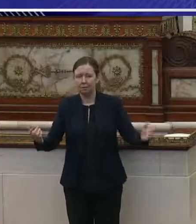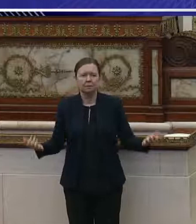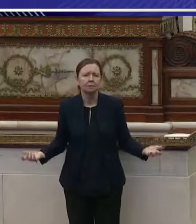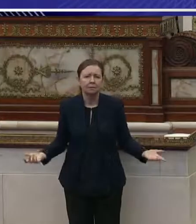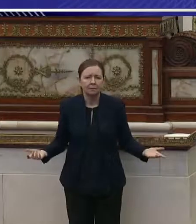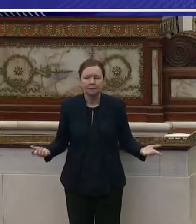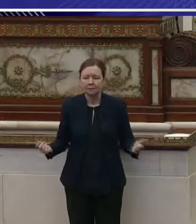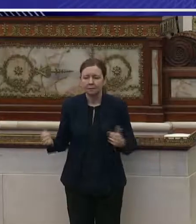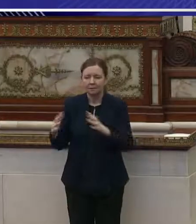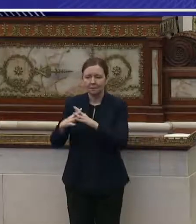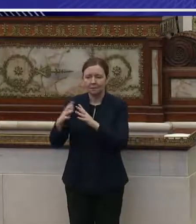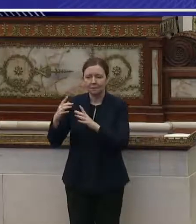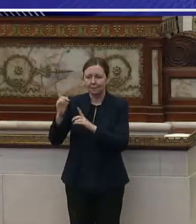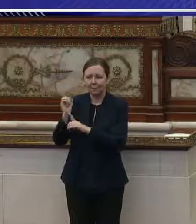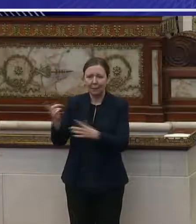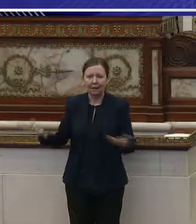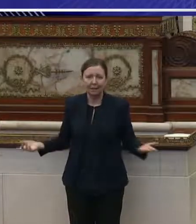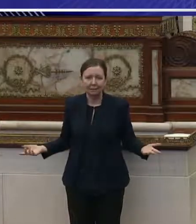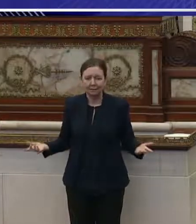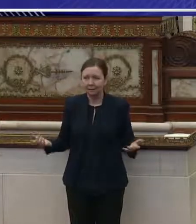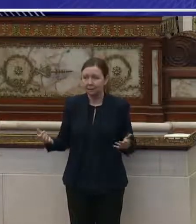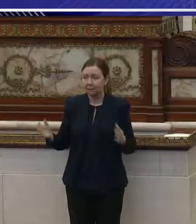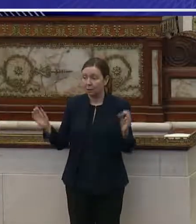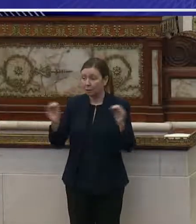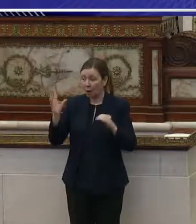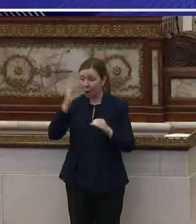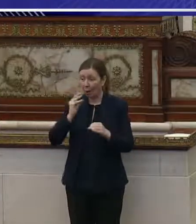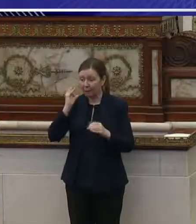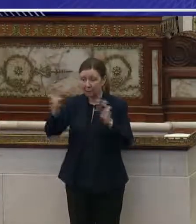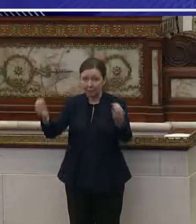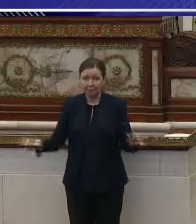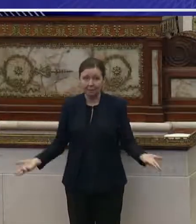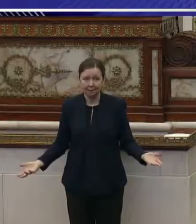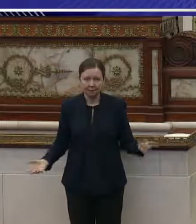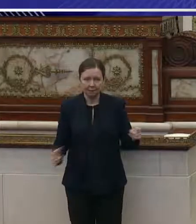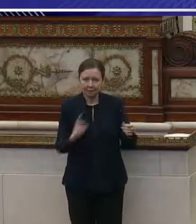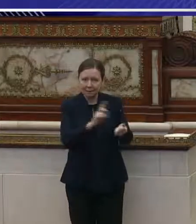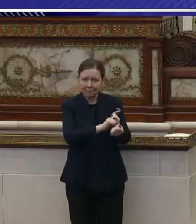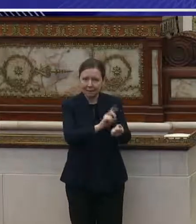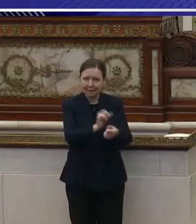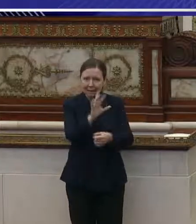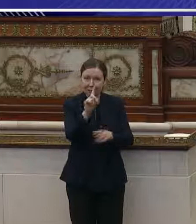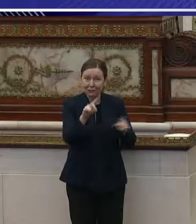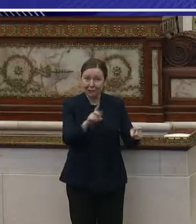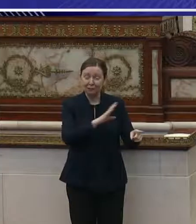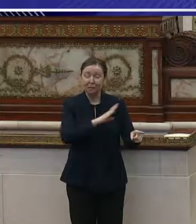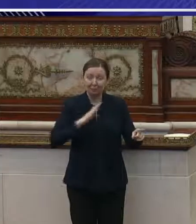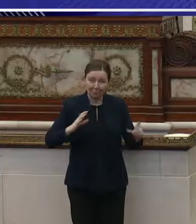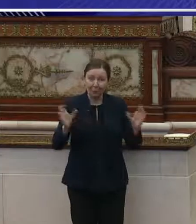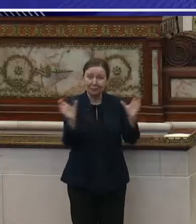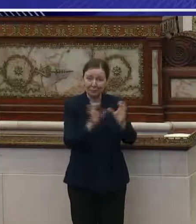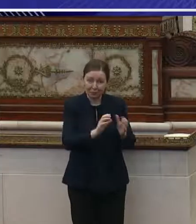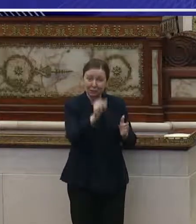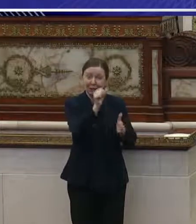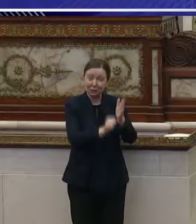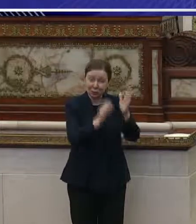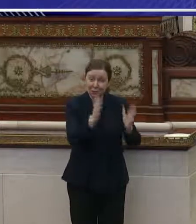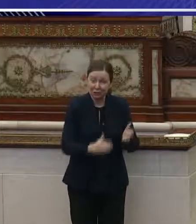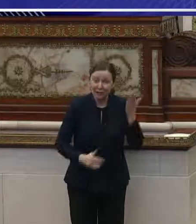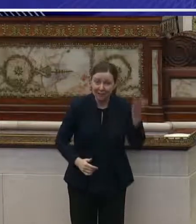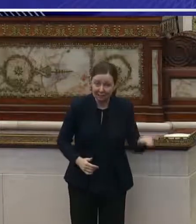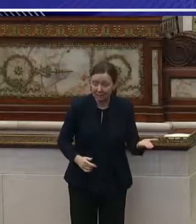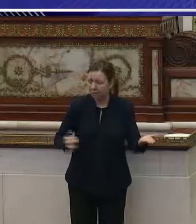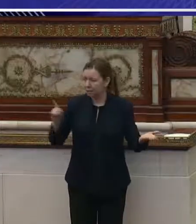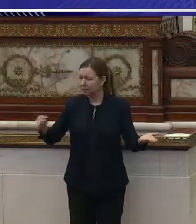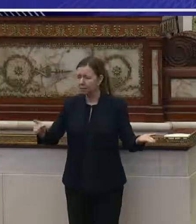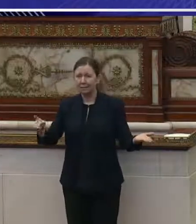been in business for just a minute and had no experience. Dr. Stanford is a board-certified surgeon. This guy